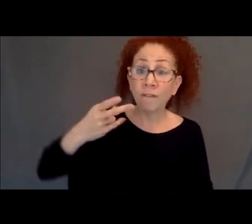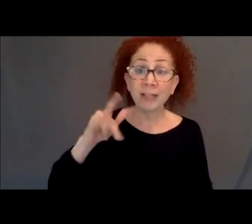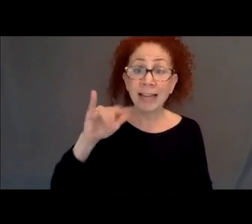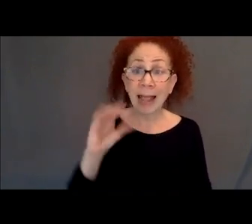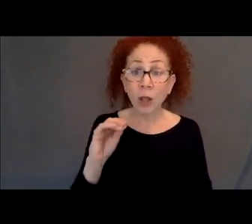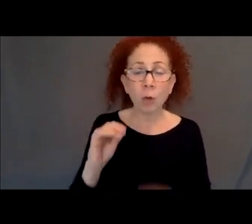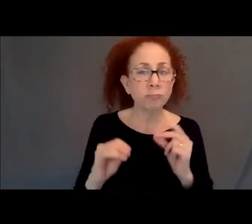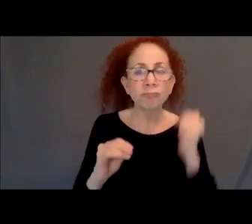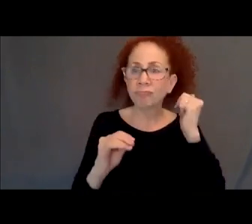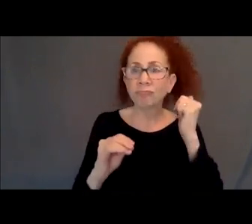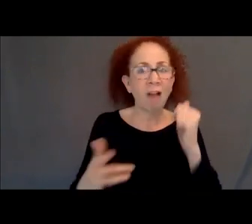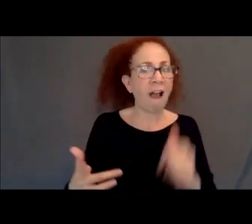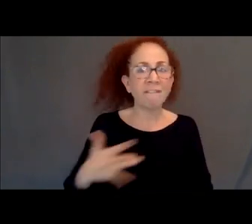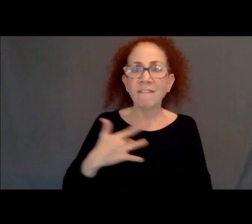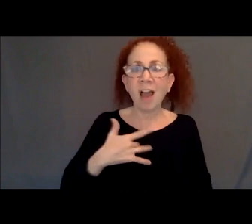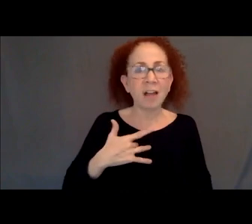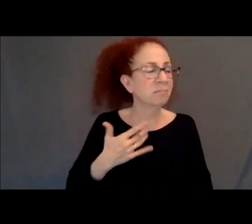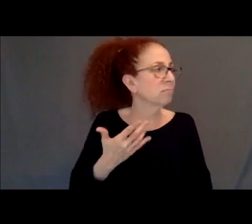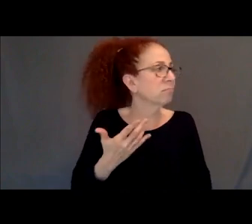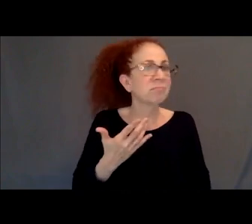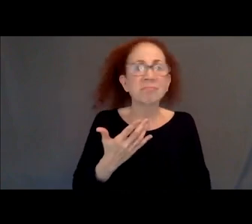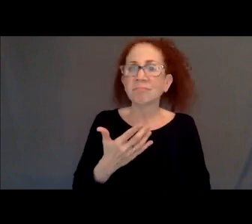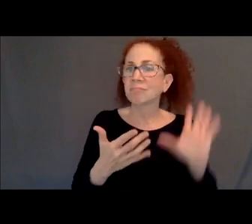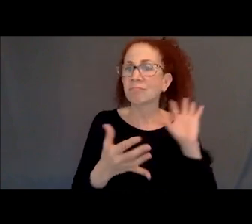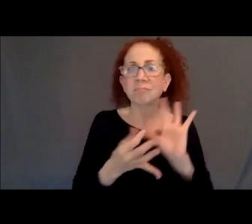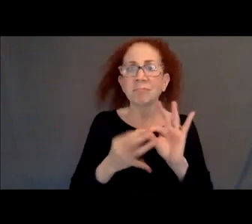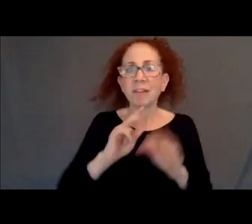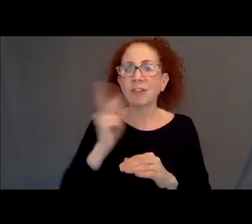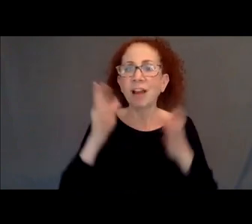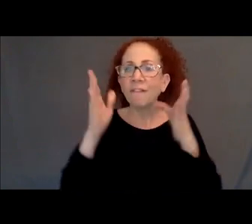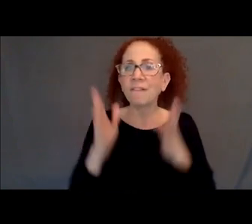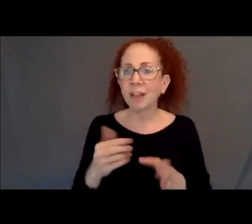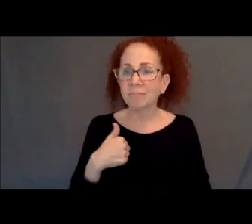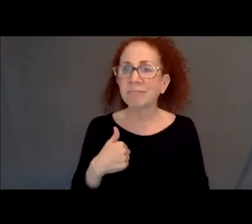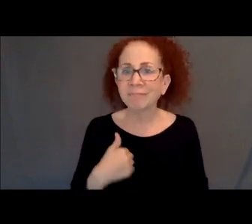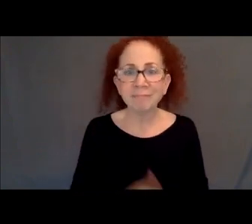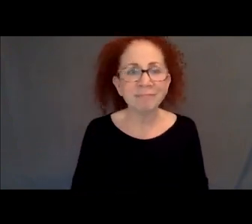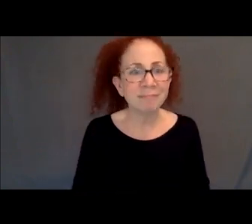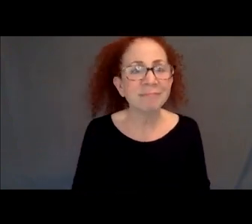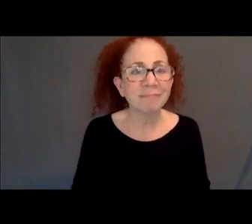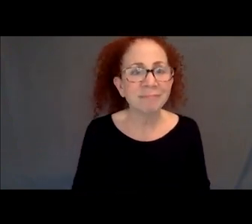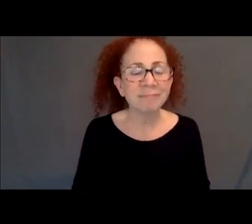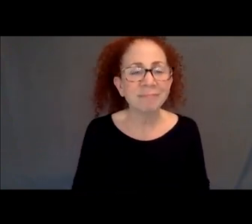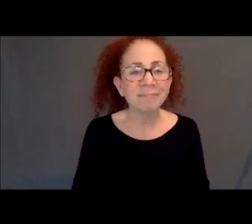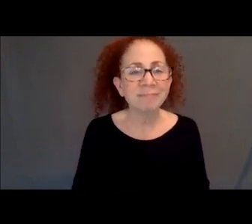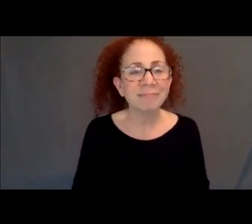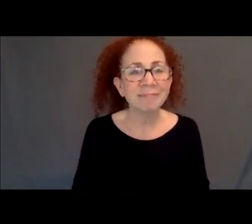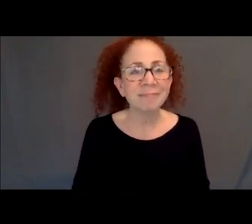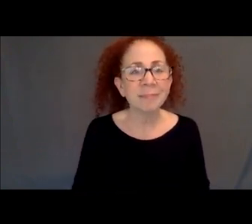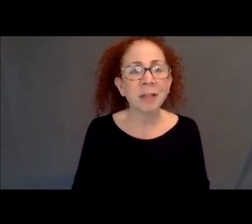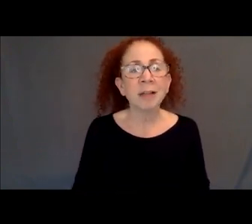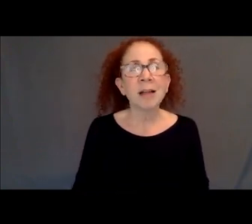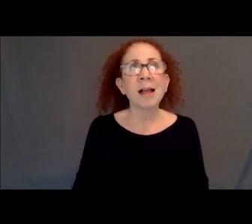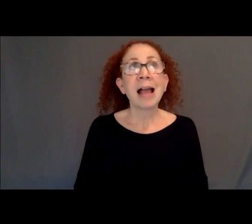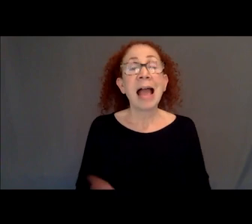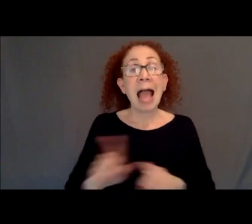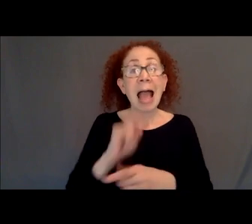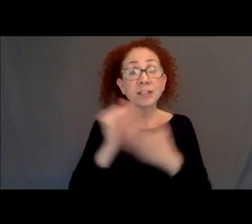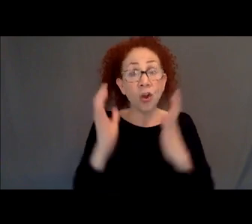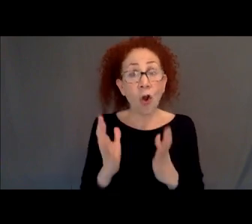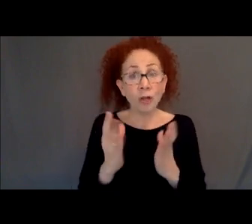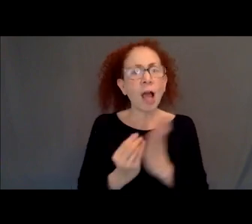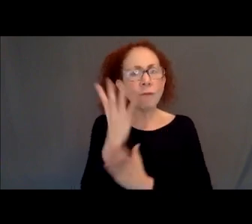it felt like I had become a Philadelphian. And I have grown as an artist